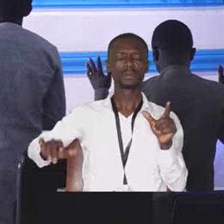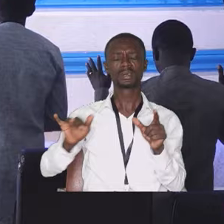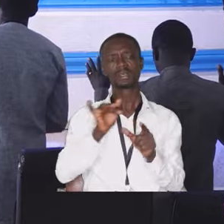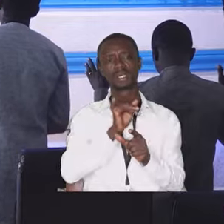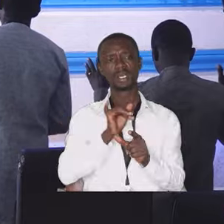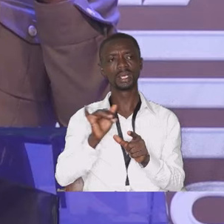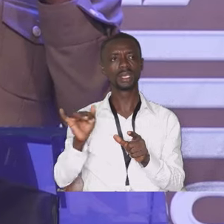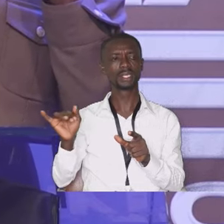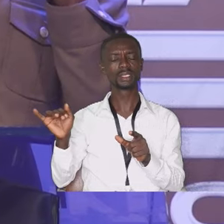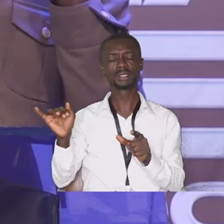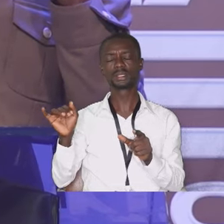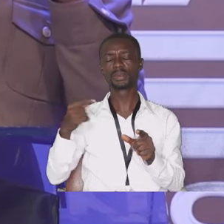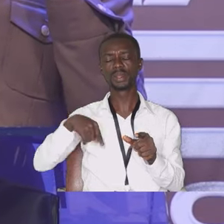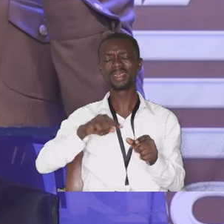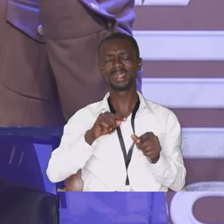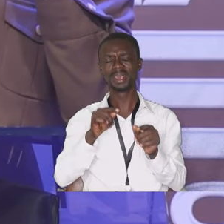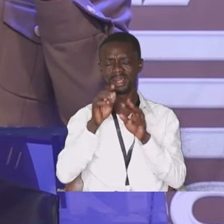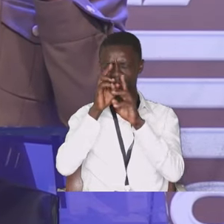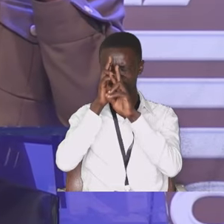Lord, as we